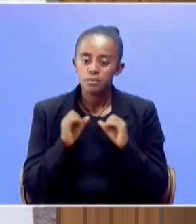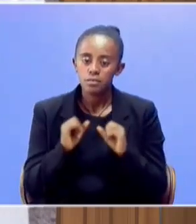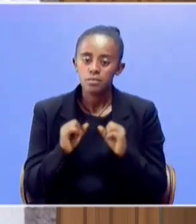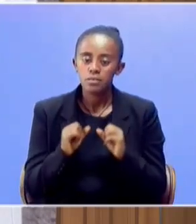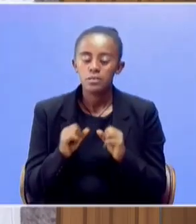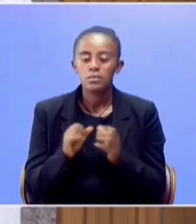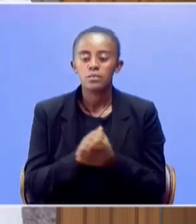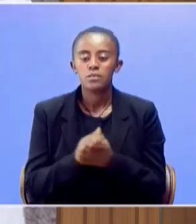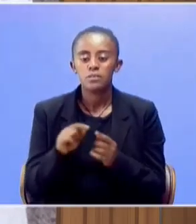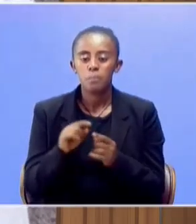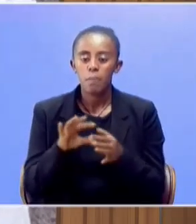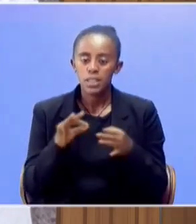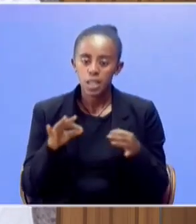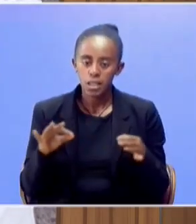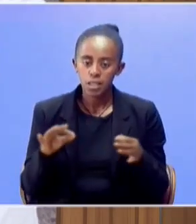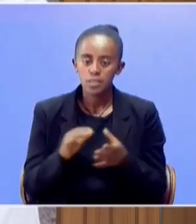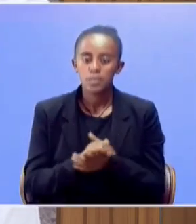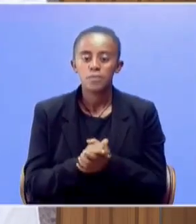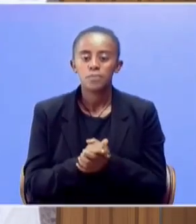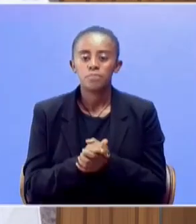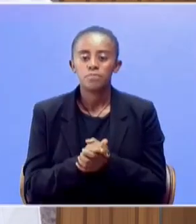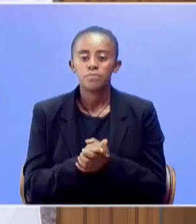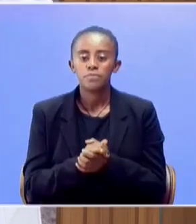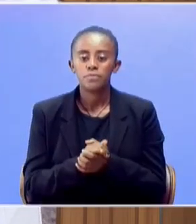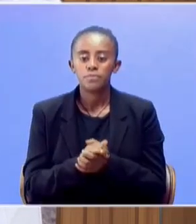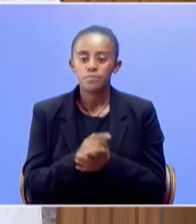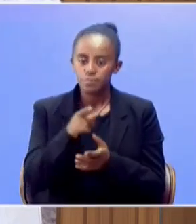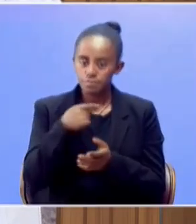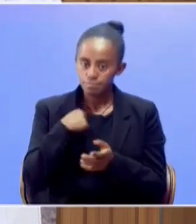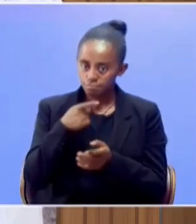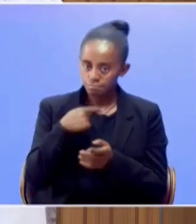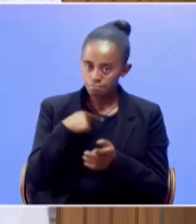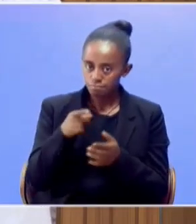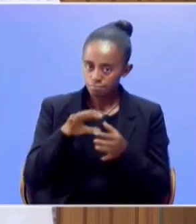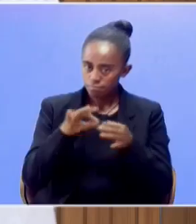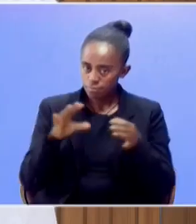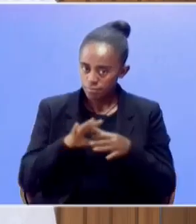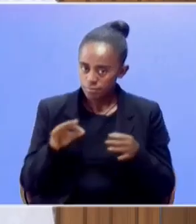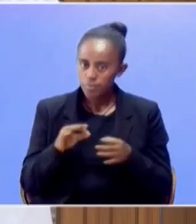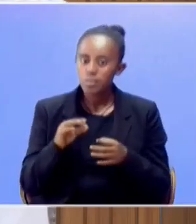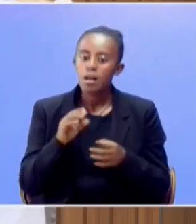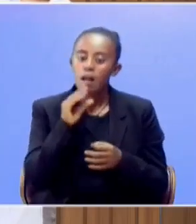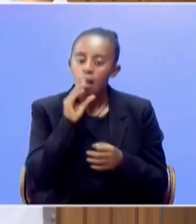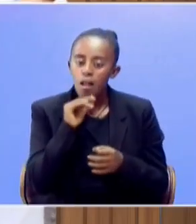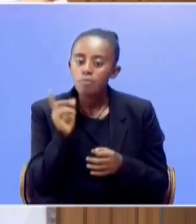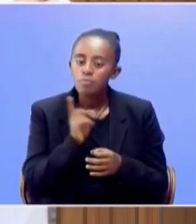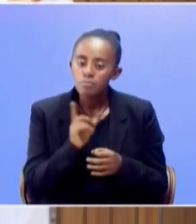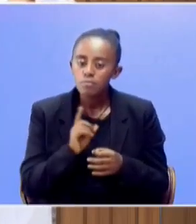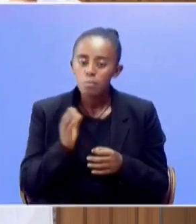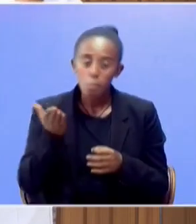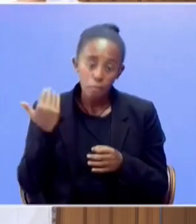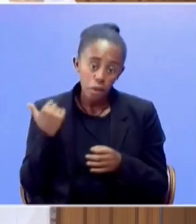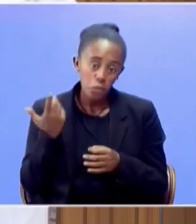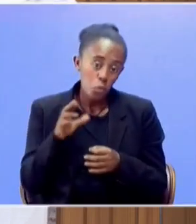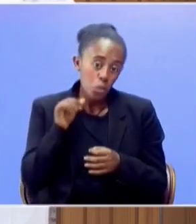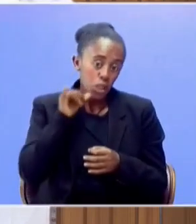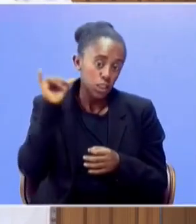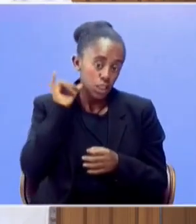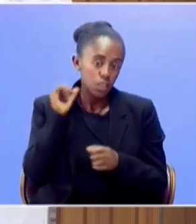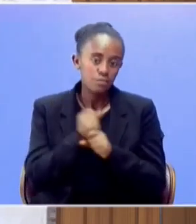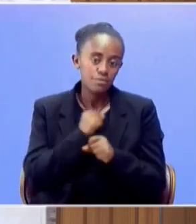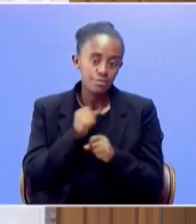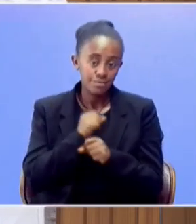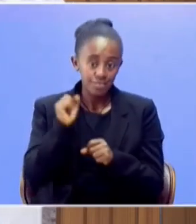my sentence, all right? You and I, both of us, were talking about what? Our past or yesterday's